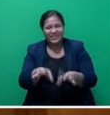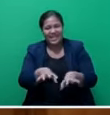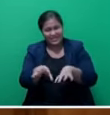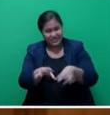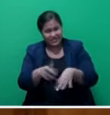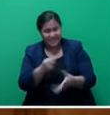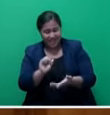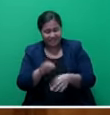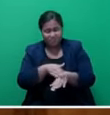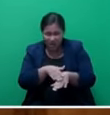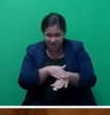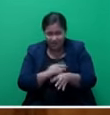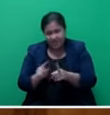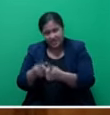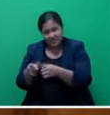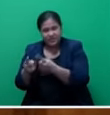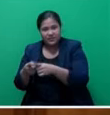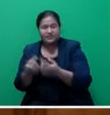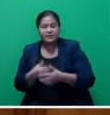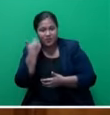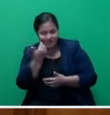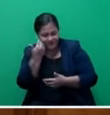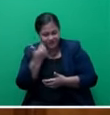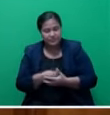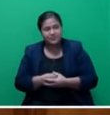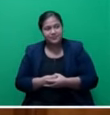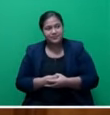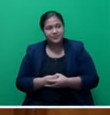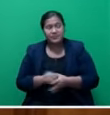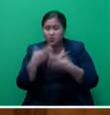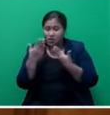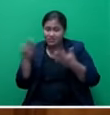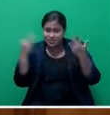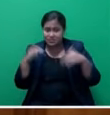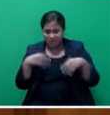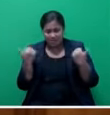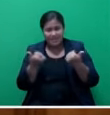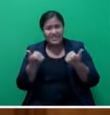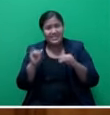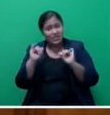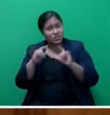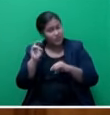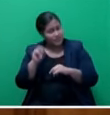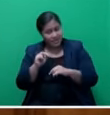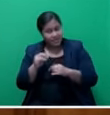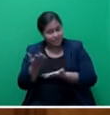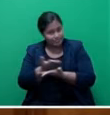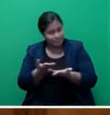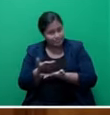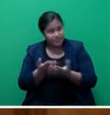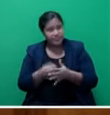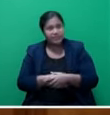all that, Honorable Speaker. So, Honorable Speaker, these are a number of issues we need to address.